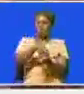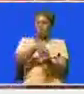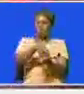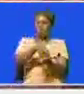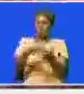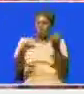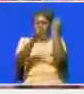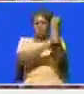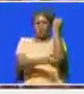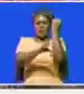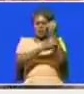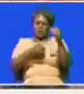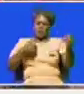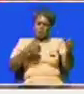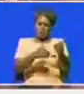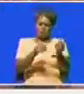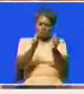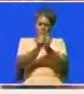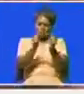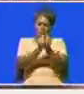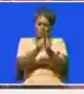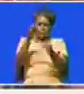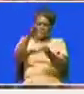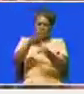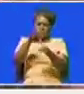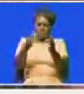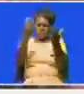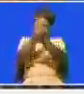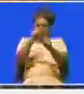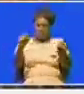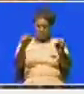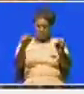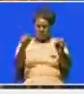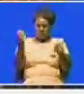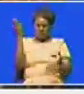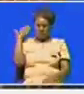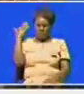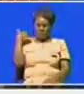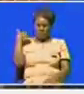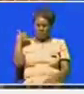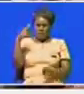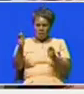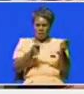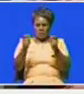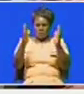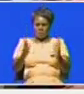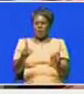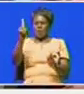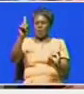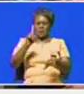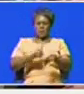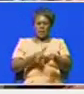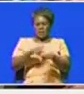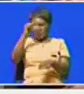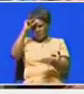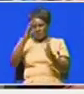But as the country marches to the October 17th repeat presidential poll, the former administrator, one-term governor